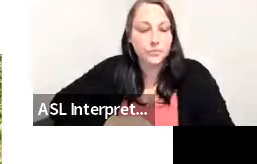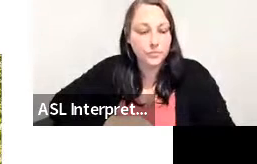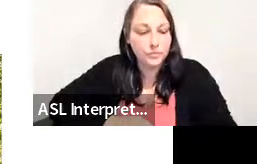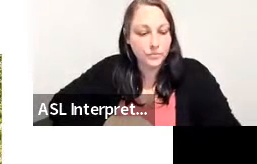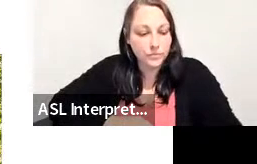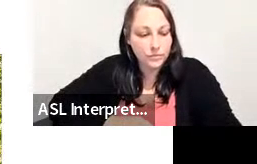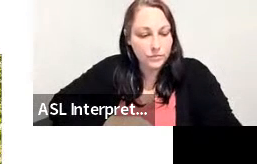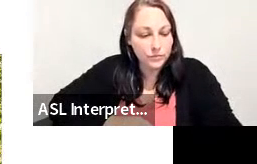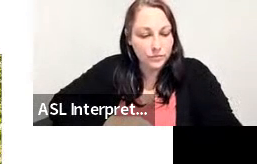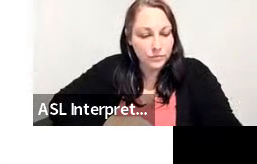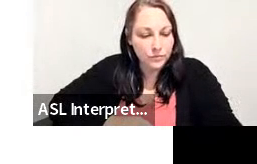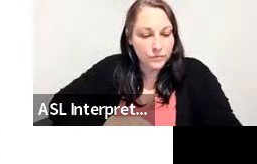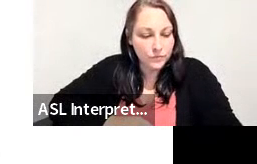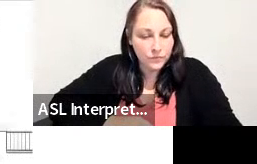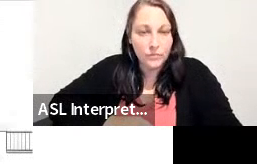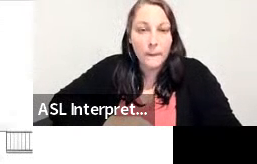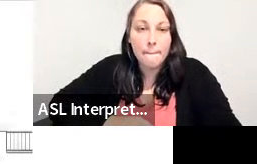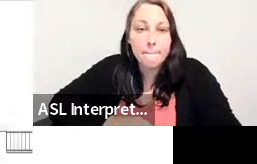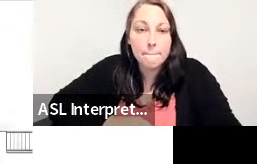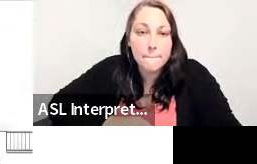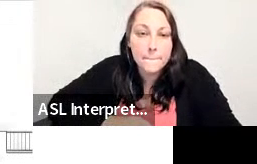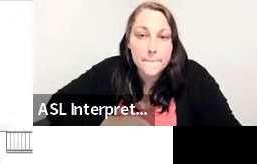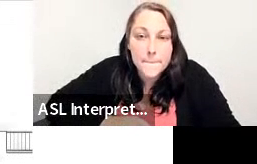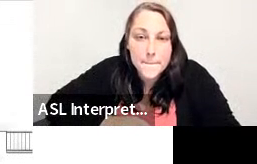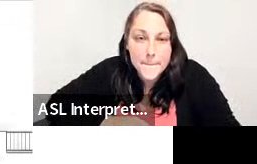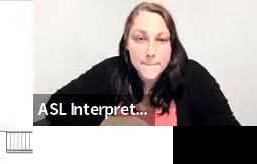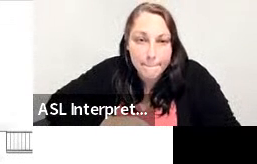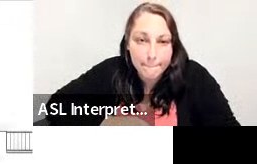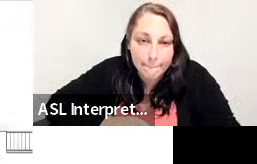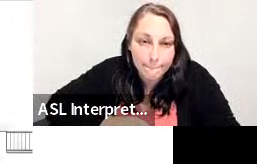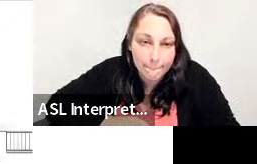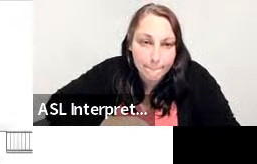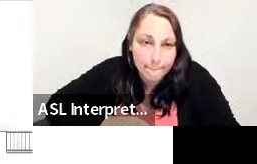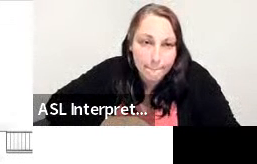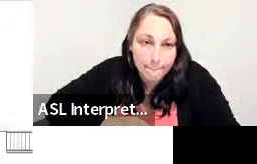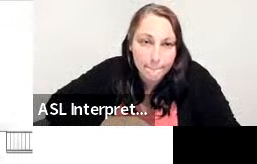and maybe address your comment, but we are looking at scalar studies.